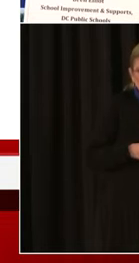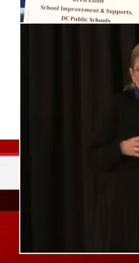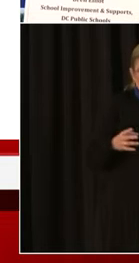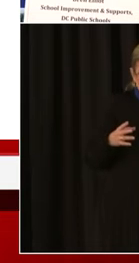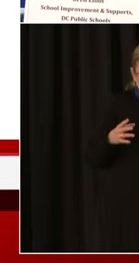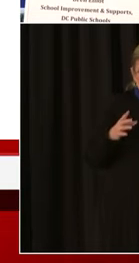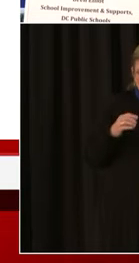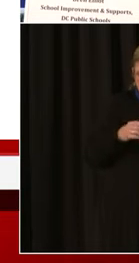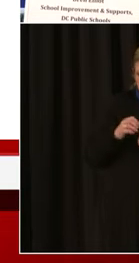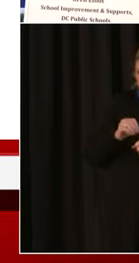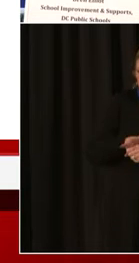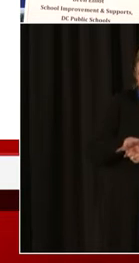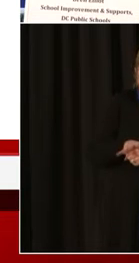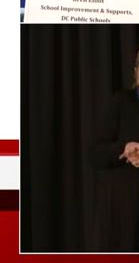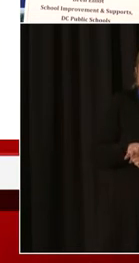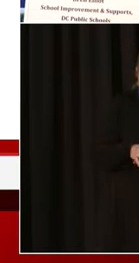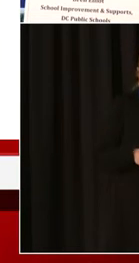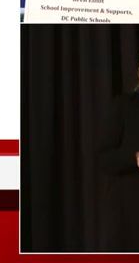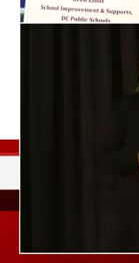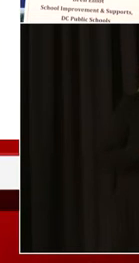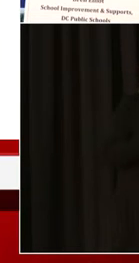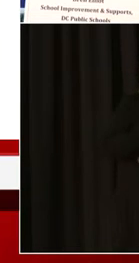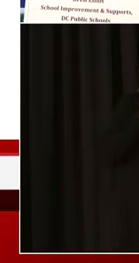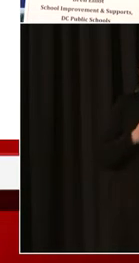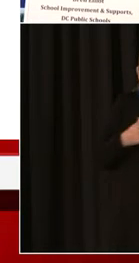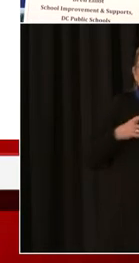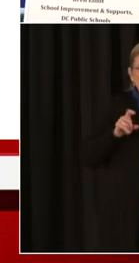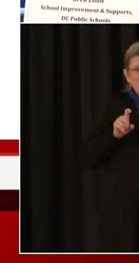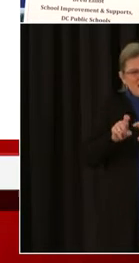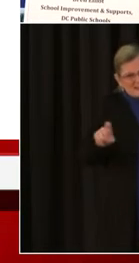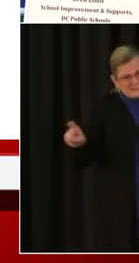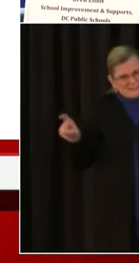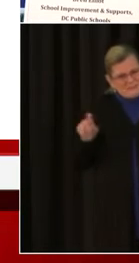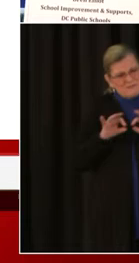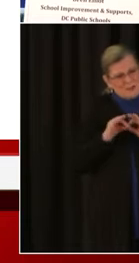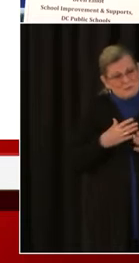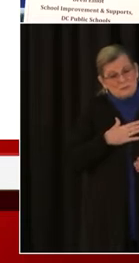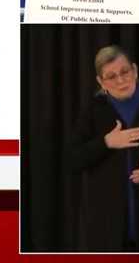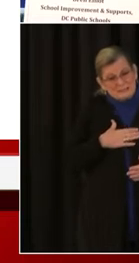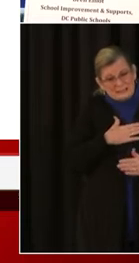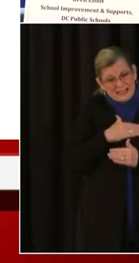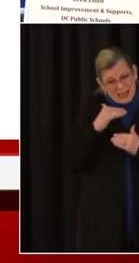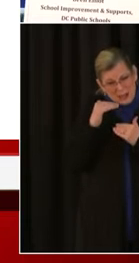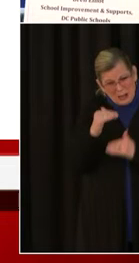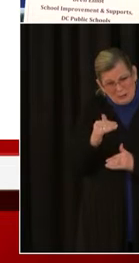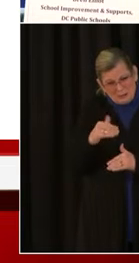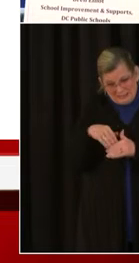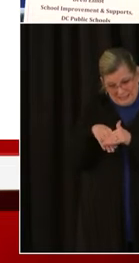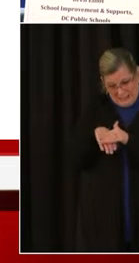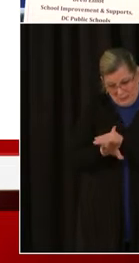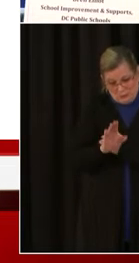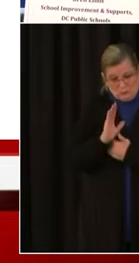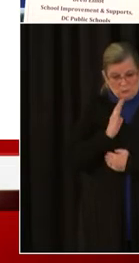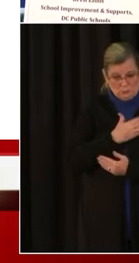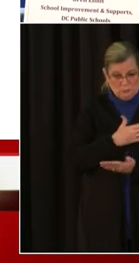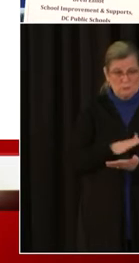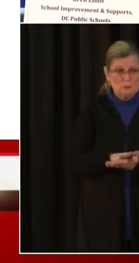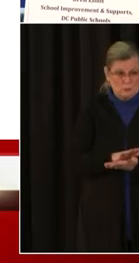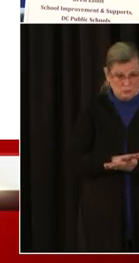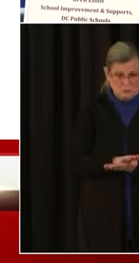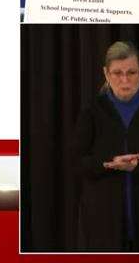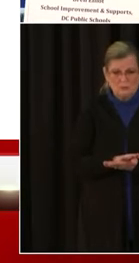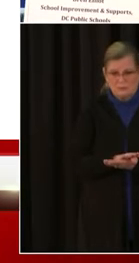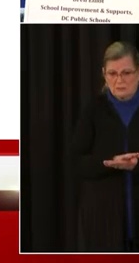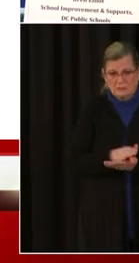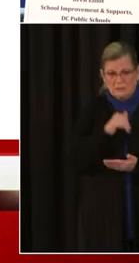COVID virus. And finally, we ask our families to limit entrance into our schools.